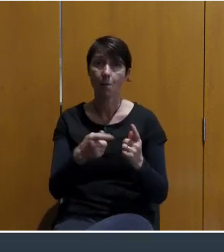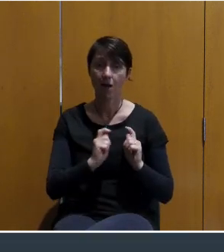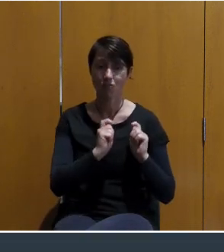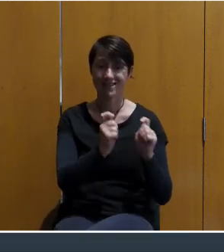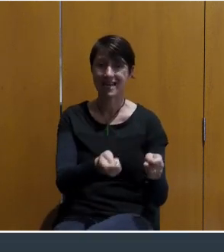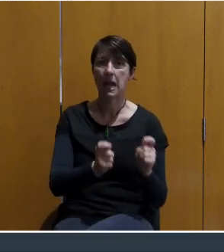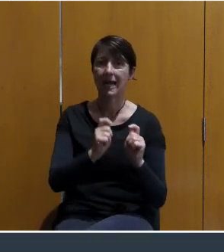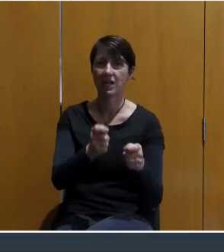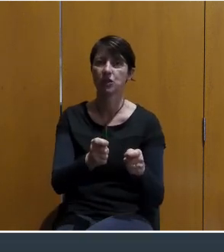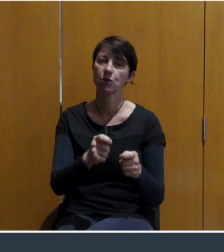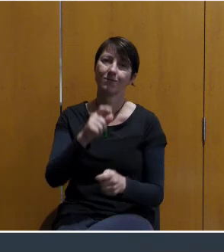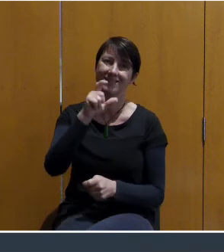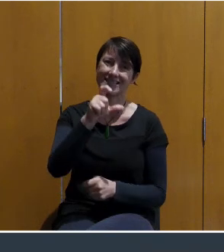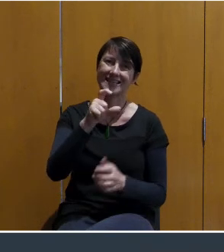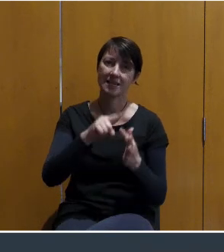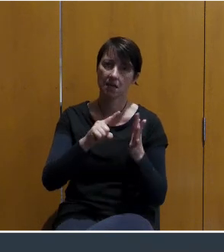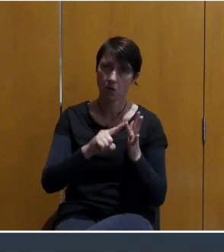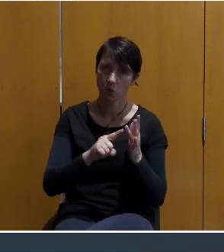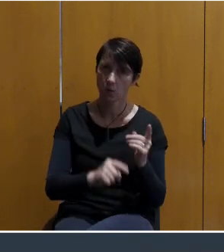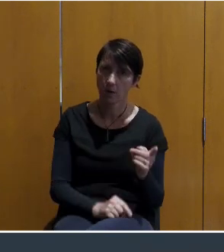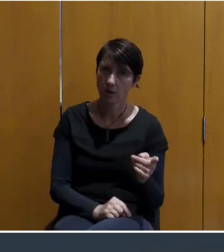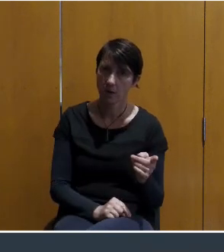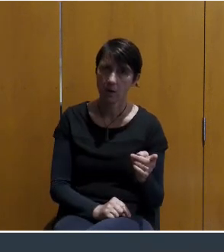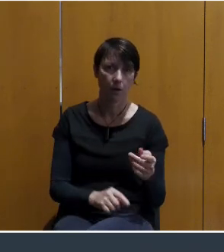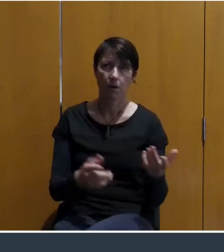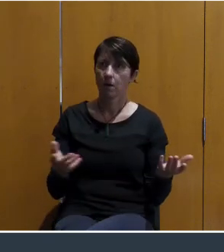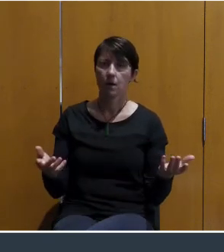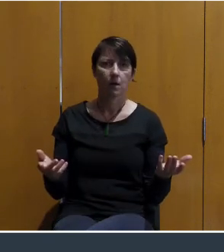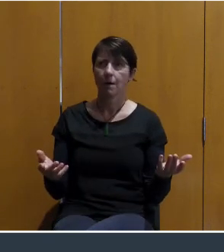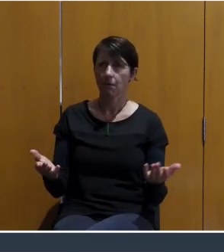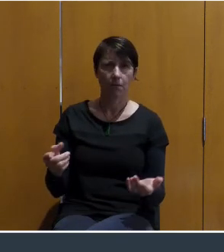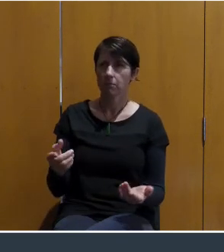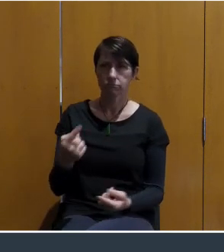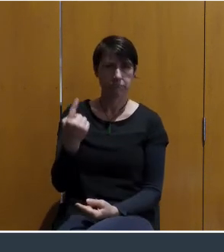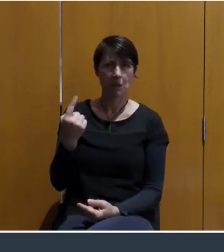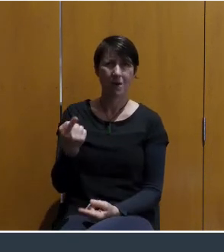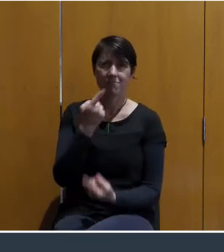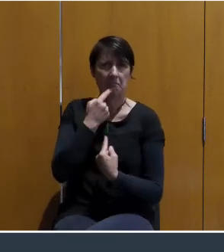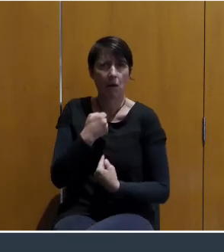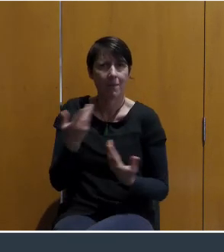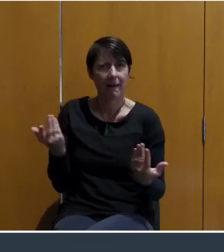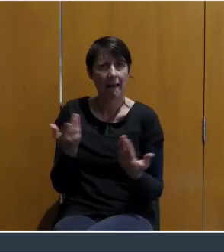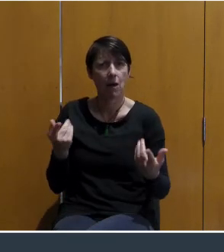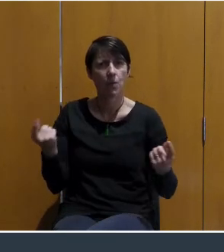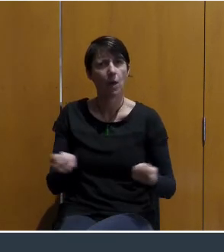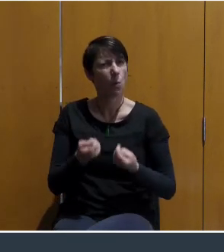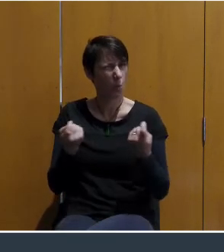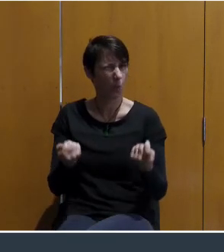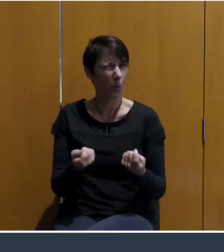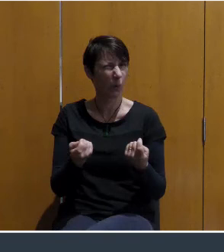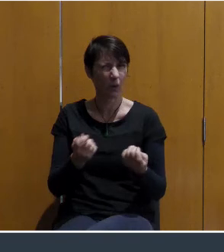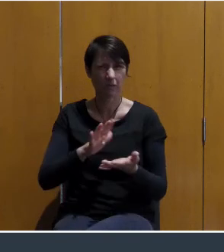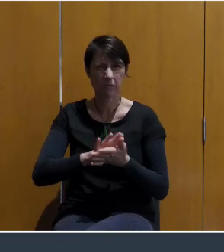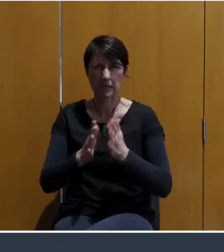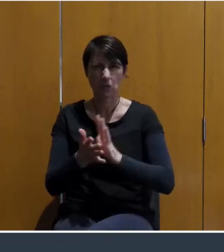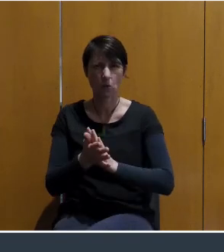chief executive. So can someone walk me through how that might work in practice if there were